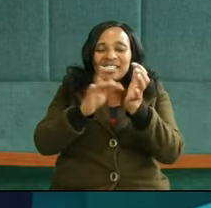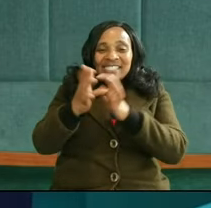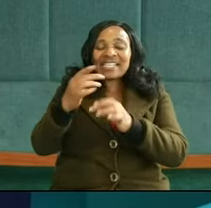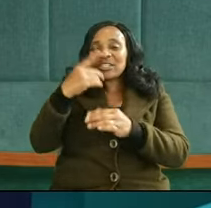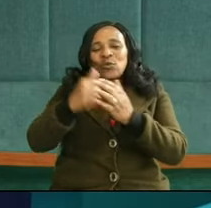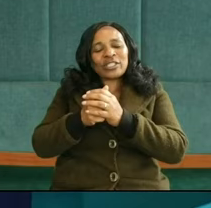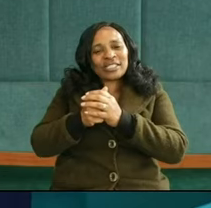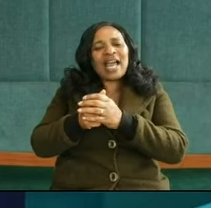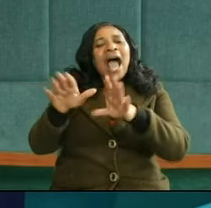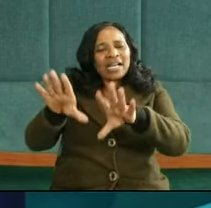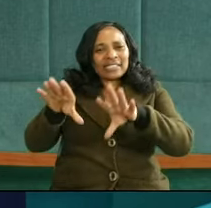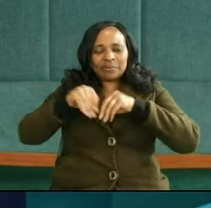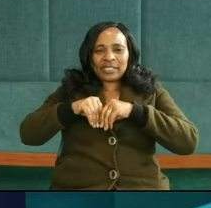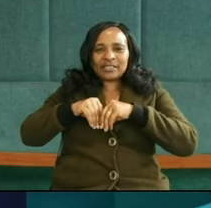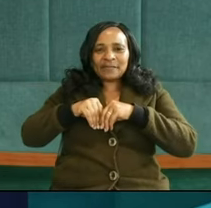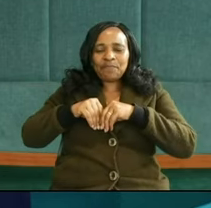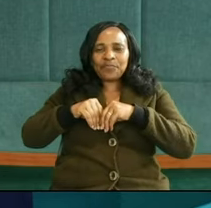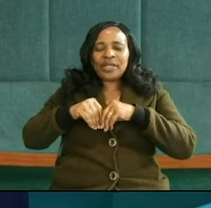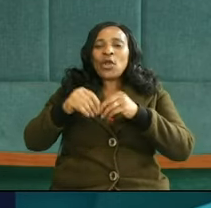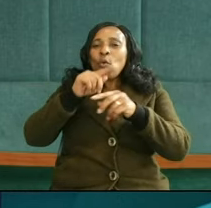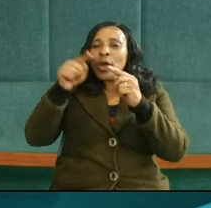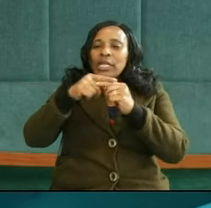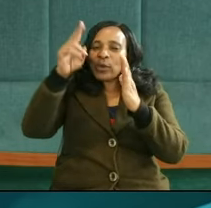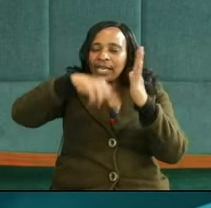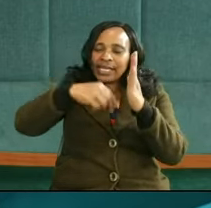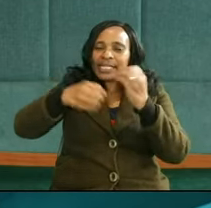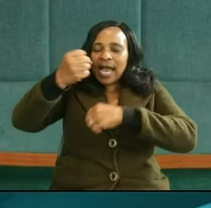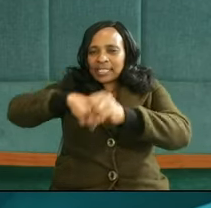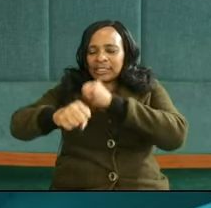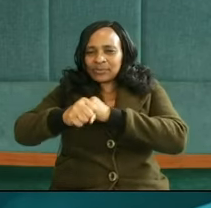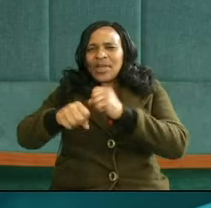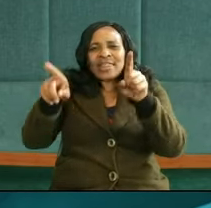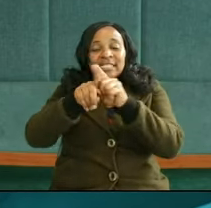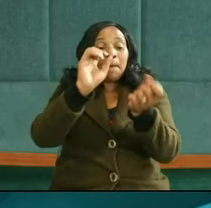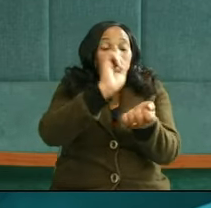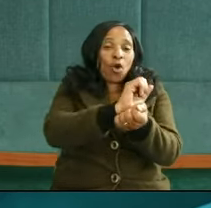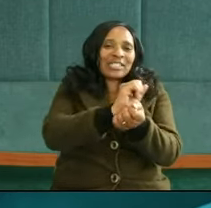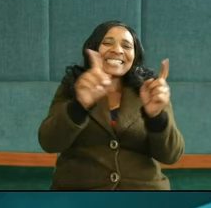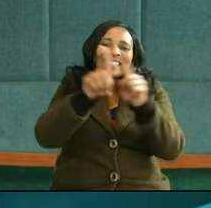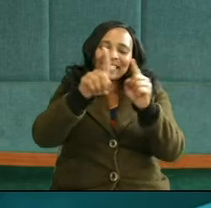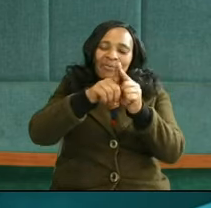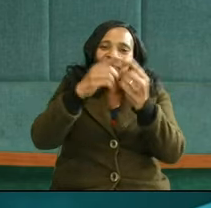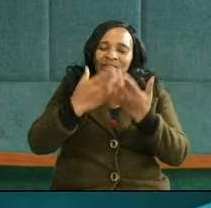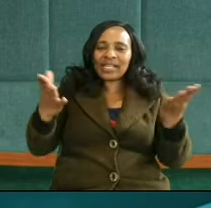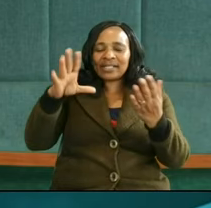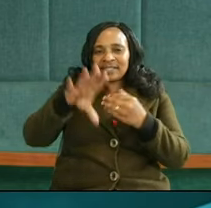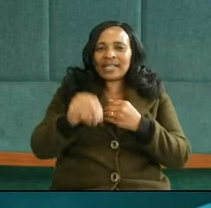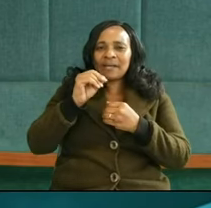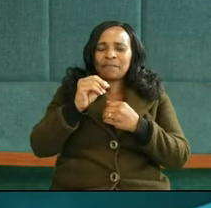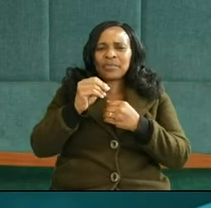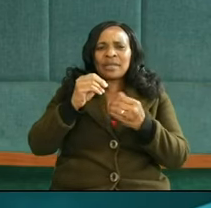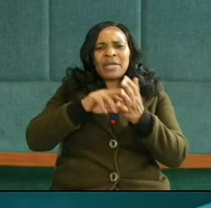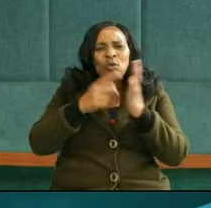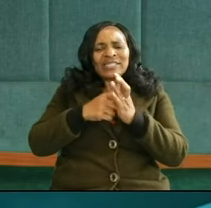appreciate also, come with me to the book of Acts. We see Paul taking the same route. I say this because there are many